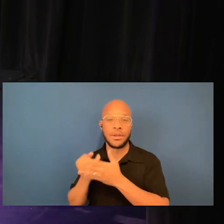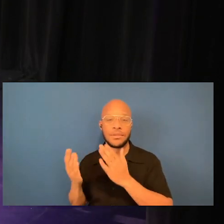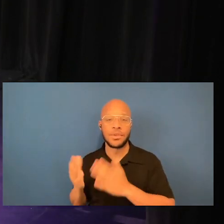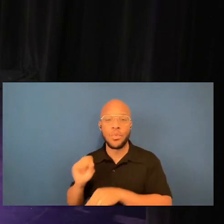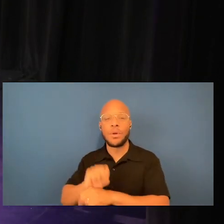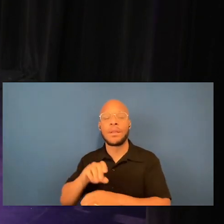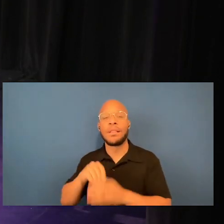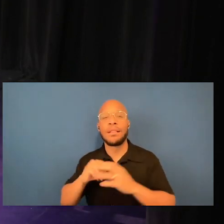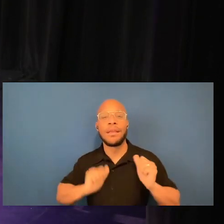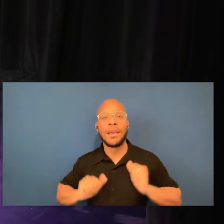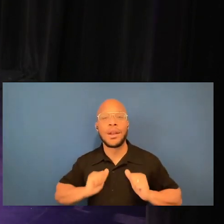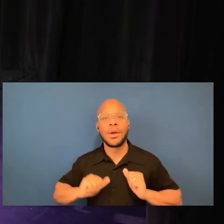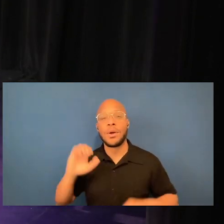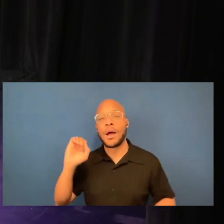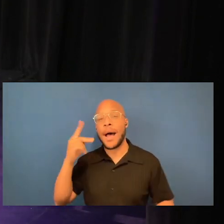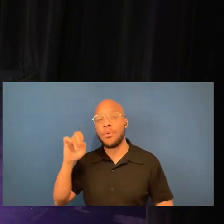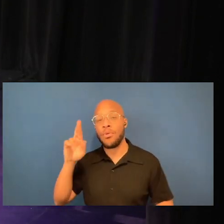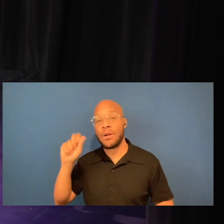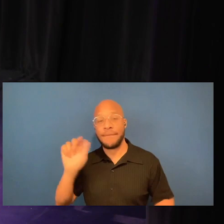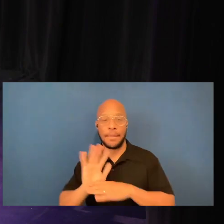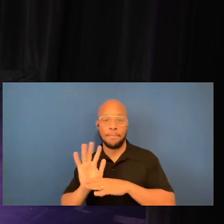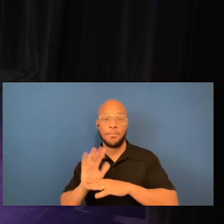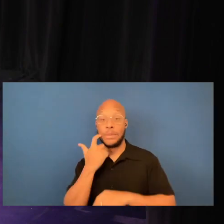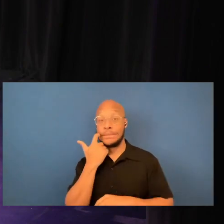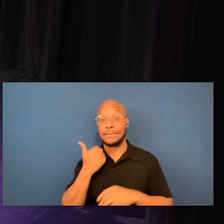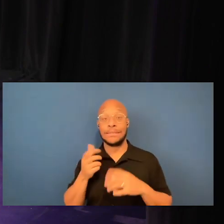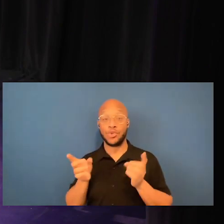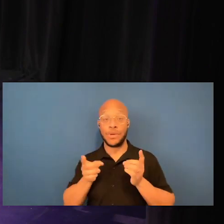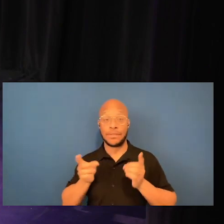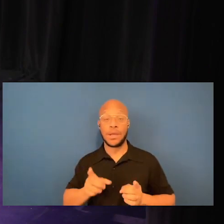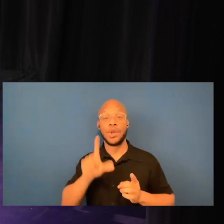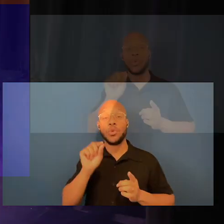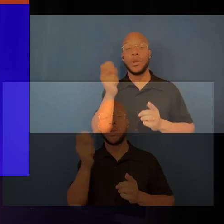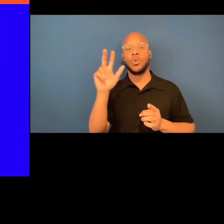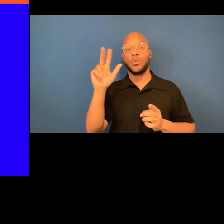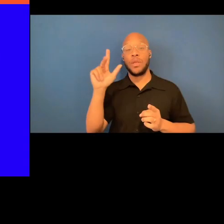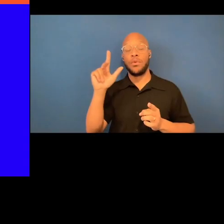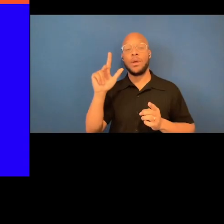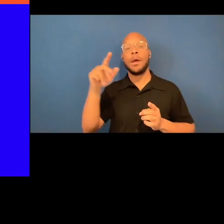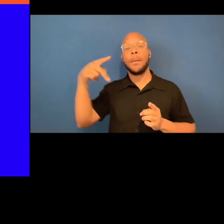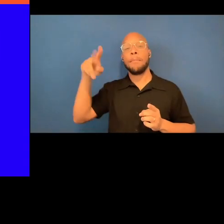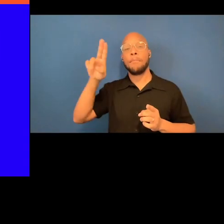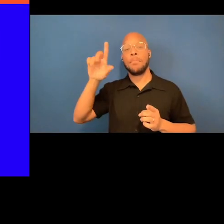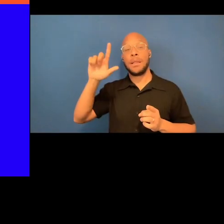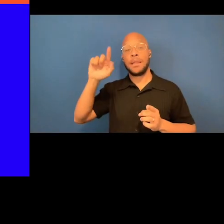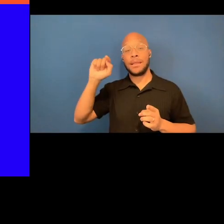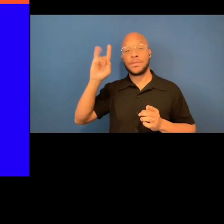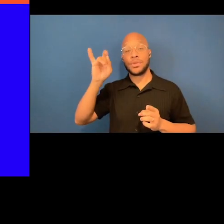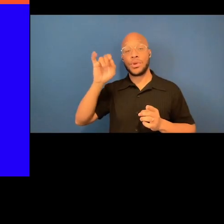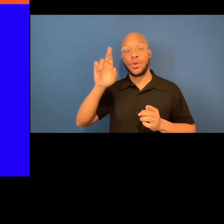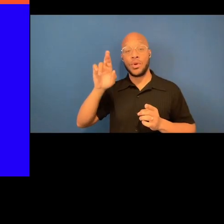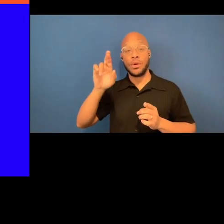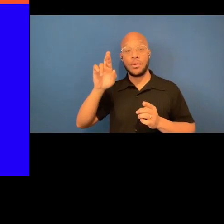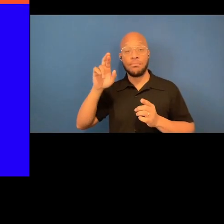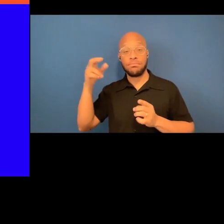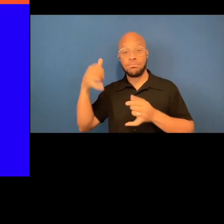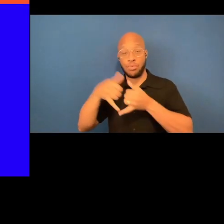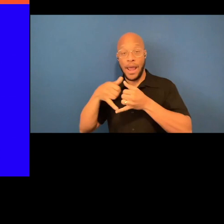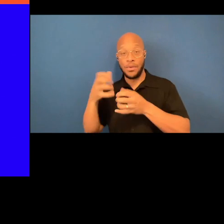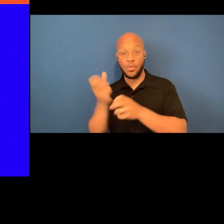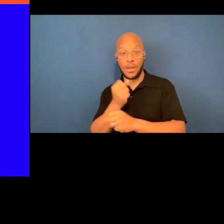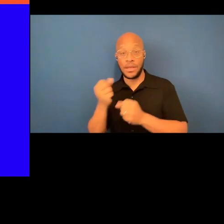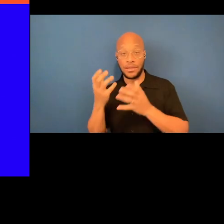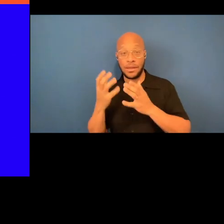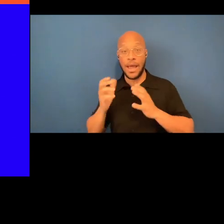Most recently, she directed the 2023 Pulitzer Prize-winning opera Omar, which I had the pleasure of seeing. Thank you for